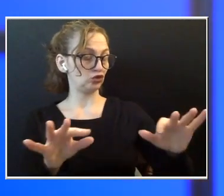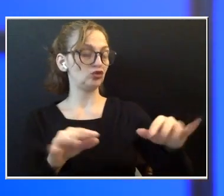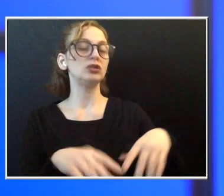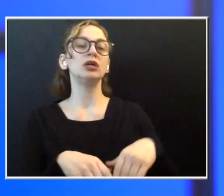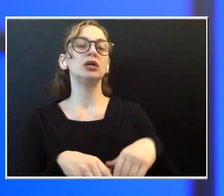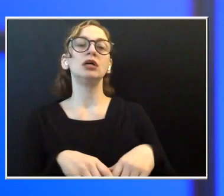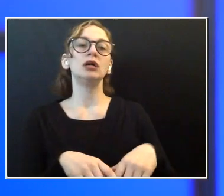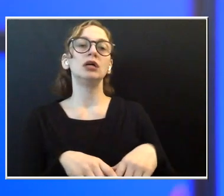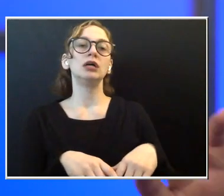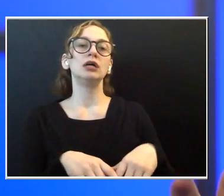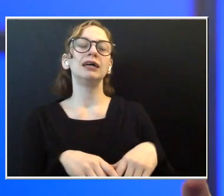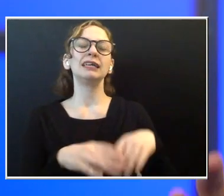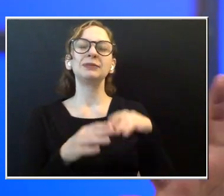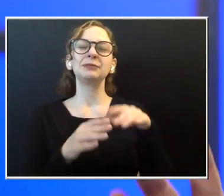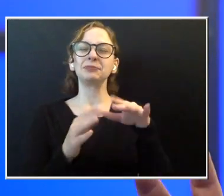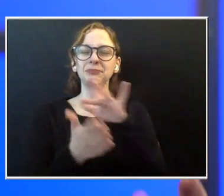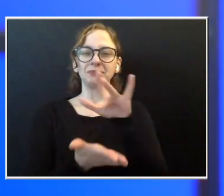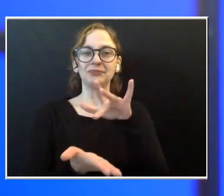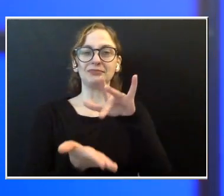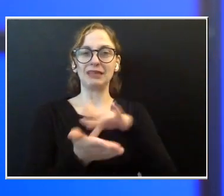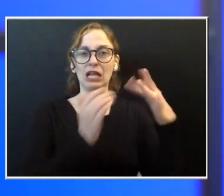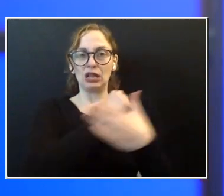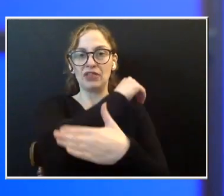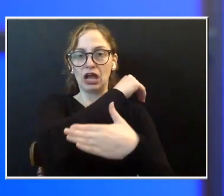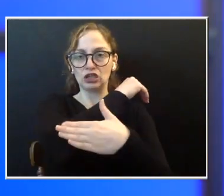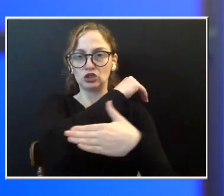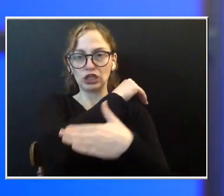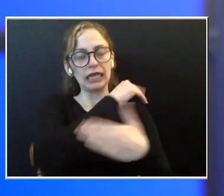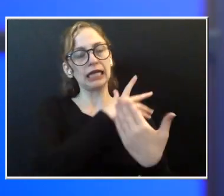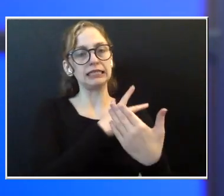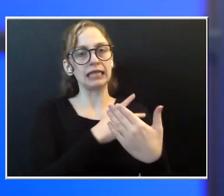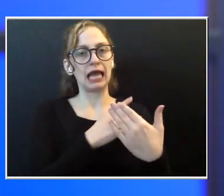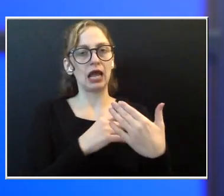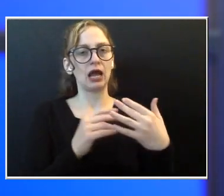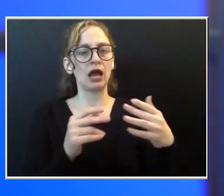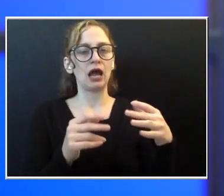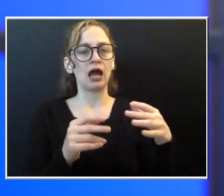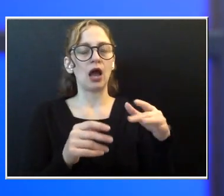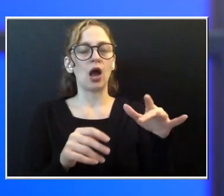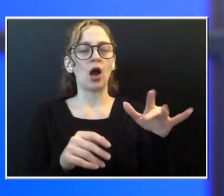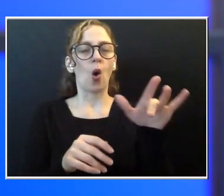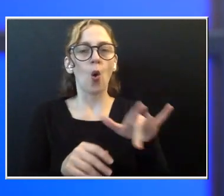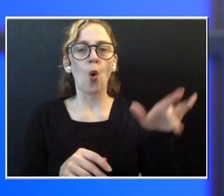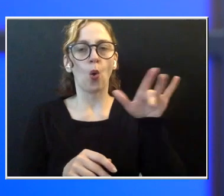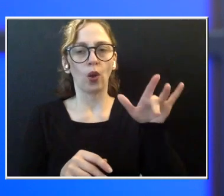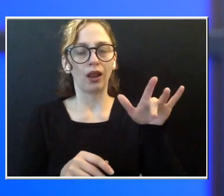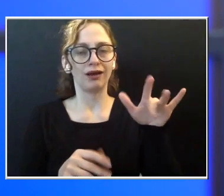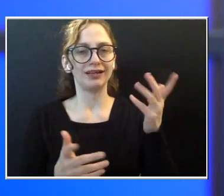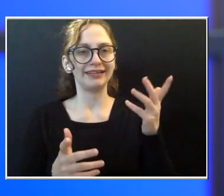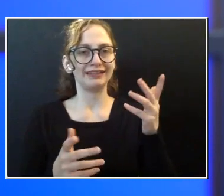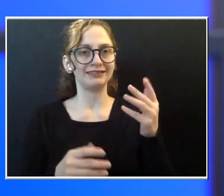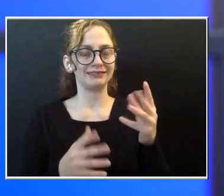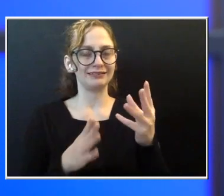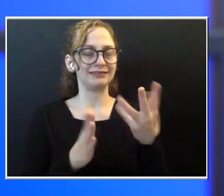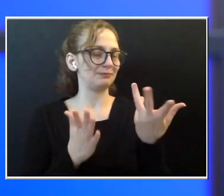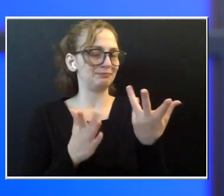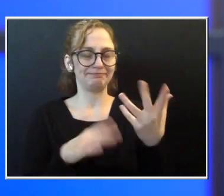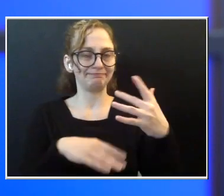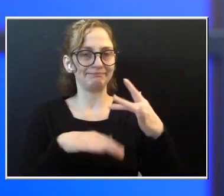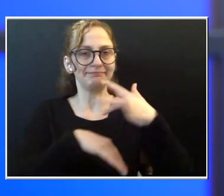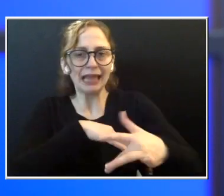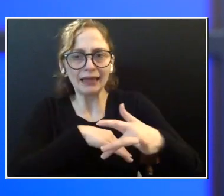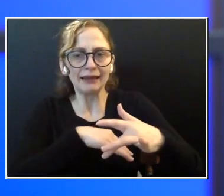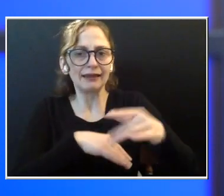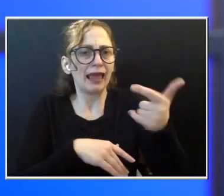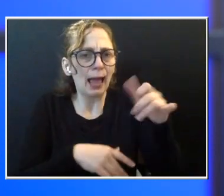hole. It's not black, but it's the heartland. It's a gap, and yeah. It's a gap. And we need to fill that. You know, there are a lot of people